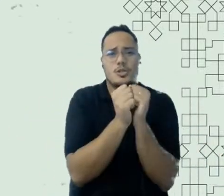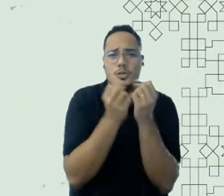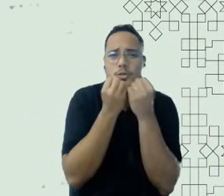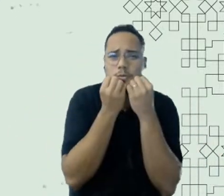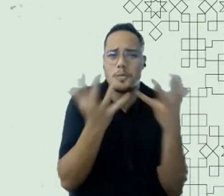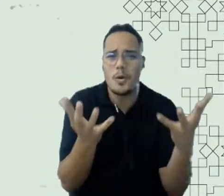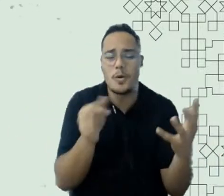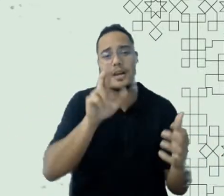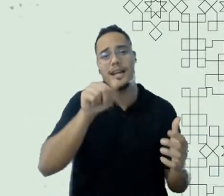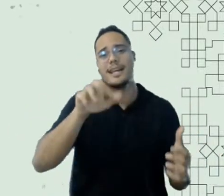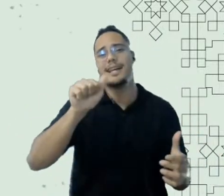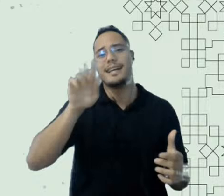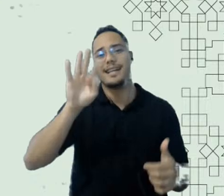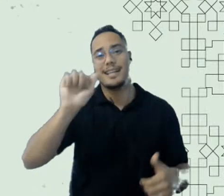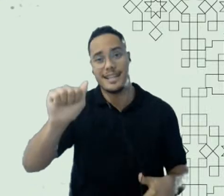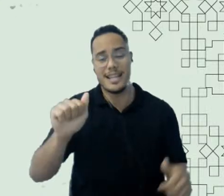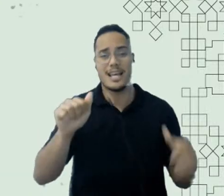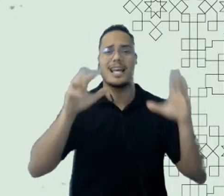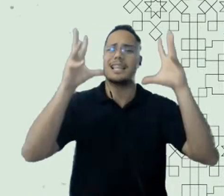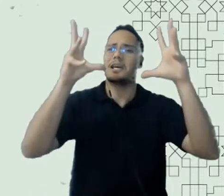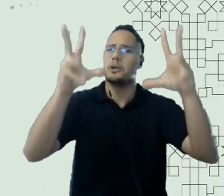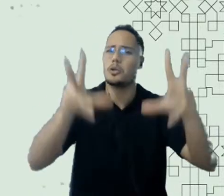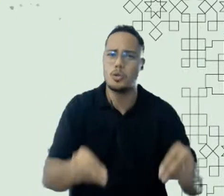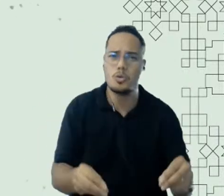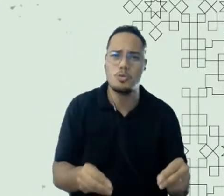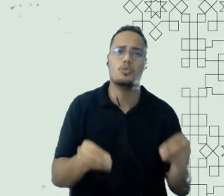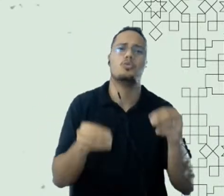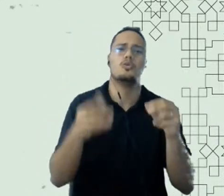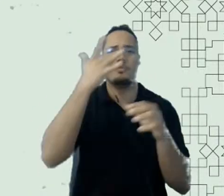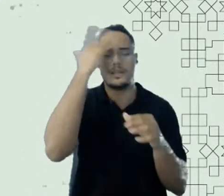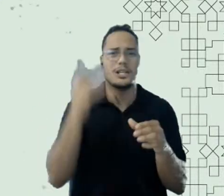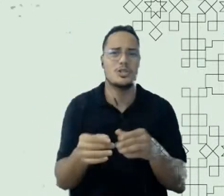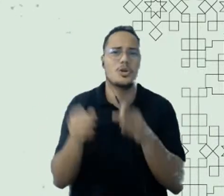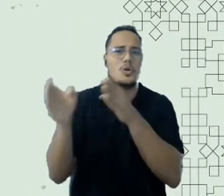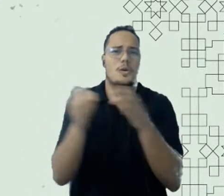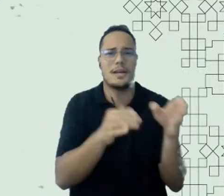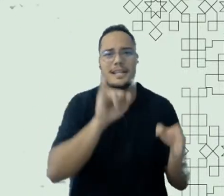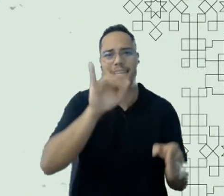from ITS and our partners. And